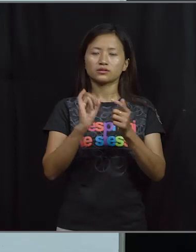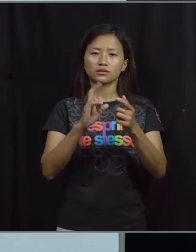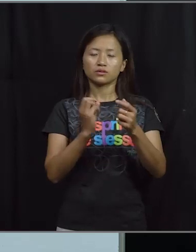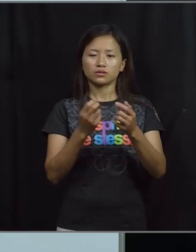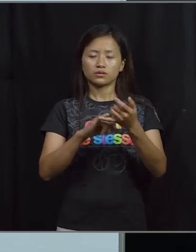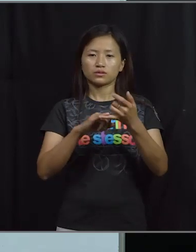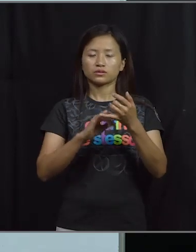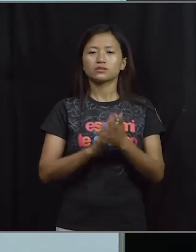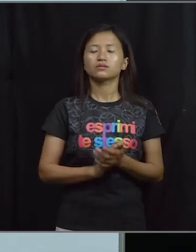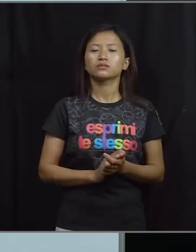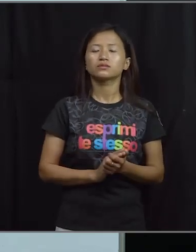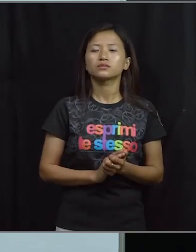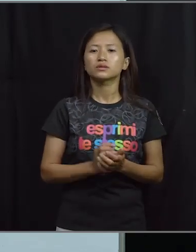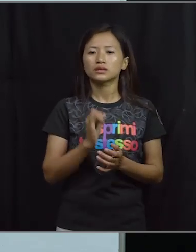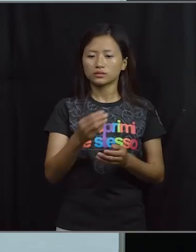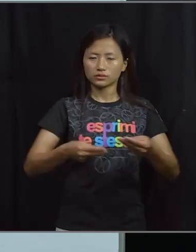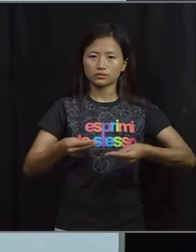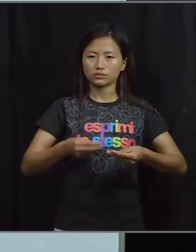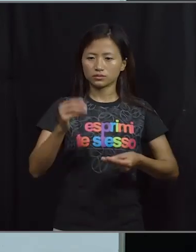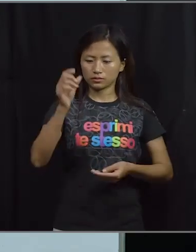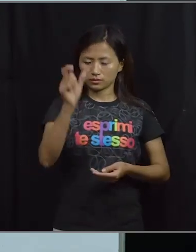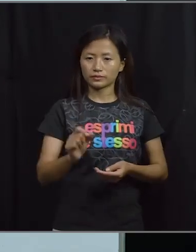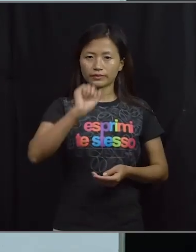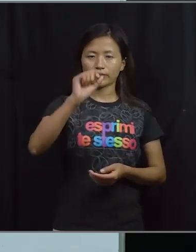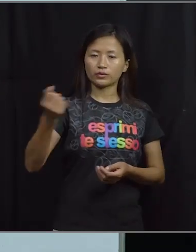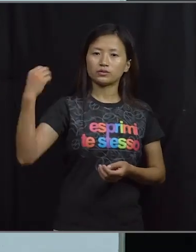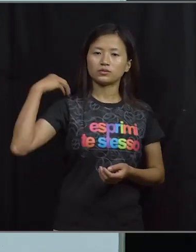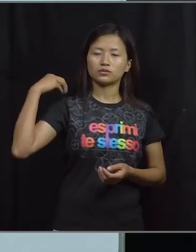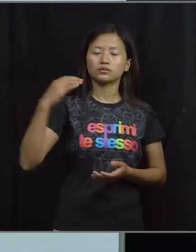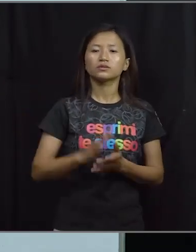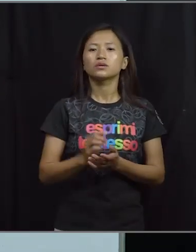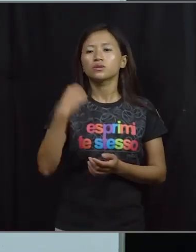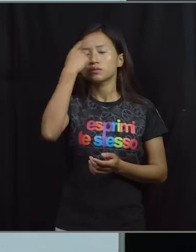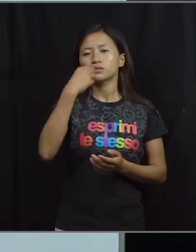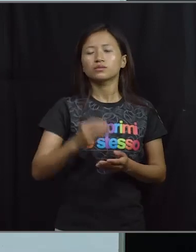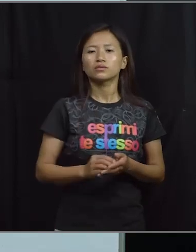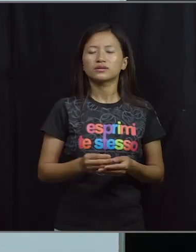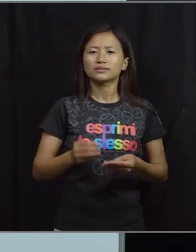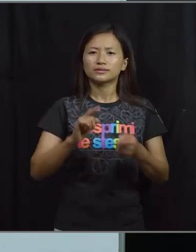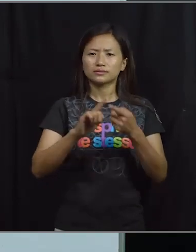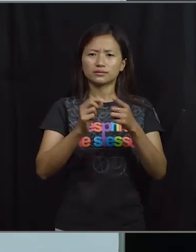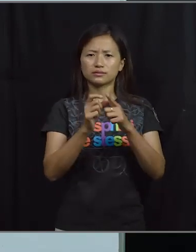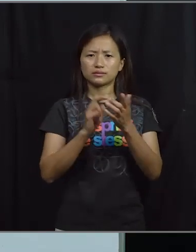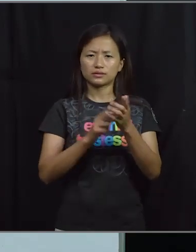entrepreneurs. Induced entrepreneurs are those entrepreneurs who are induced by